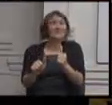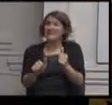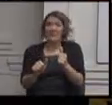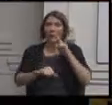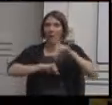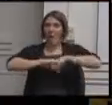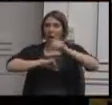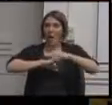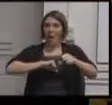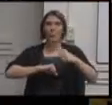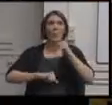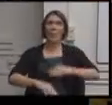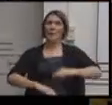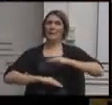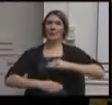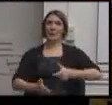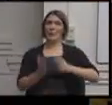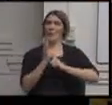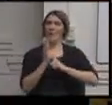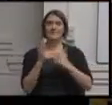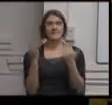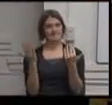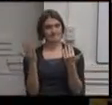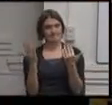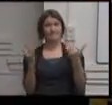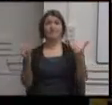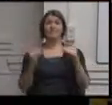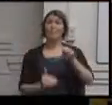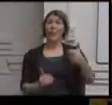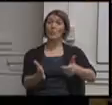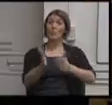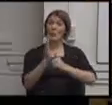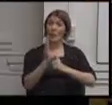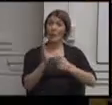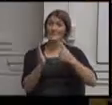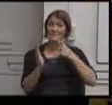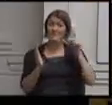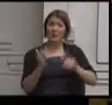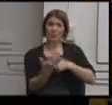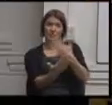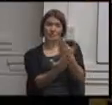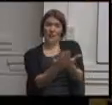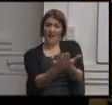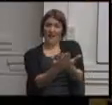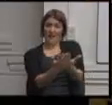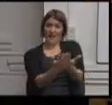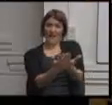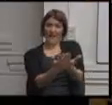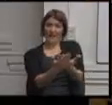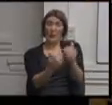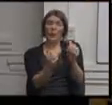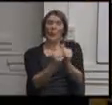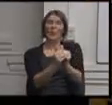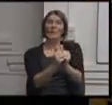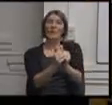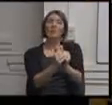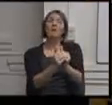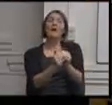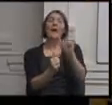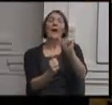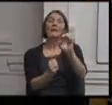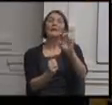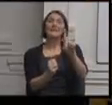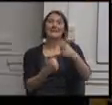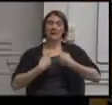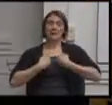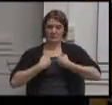Another standard in 1710 says that they establish an arrival time of the first unit with an automatic defibrillator to